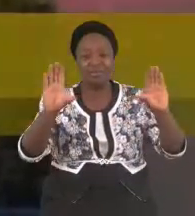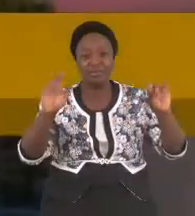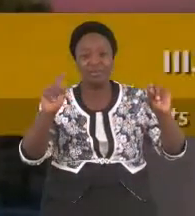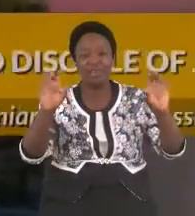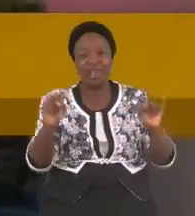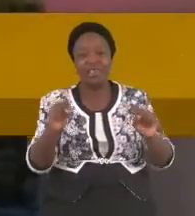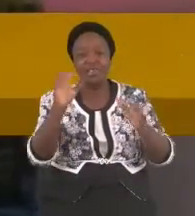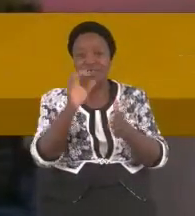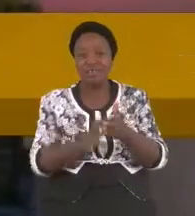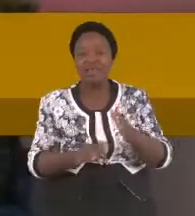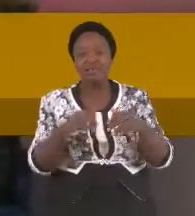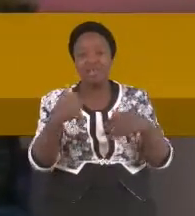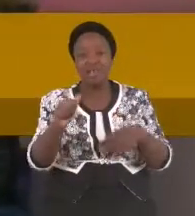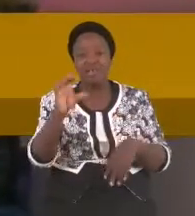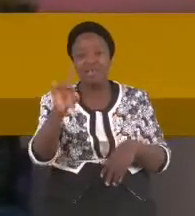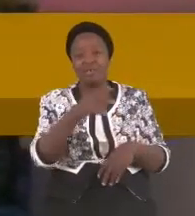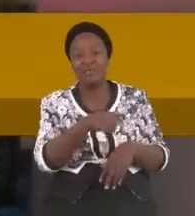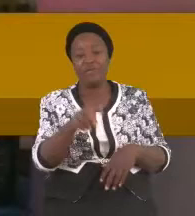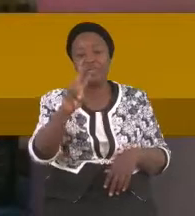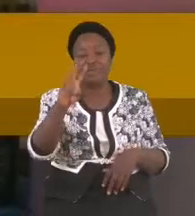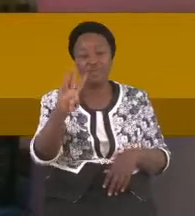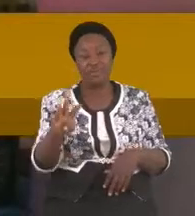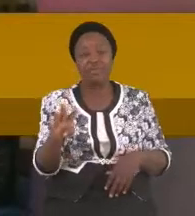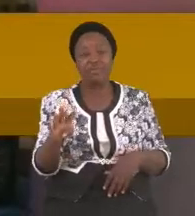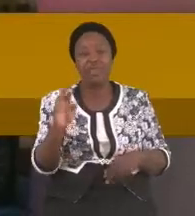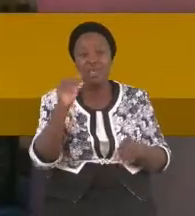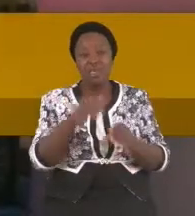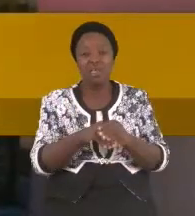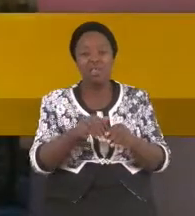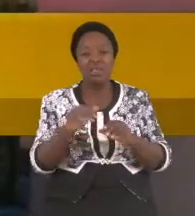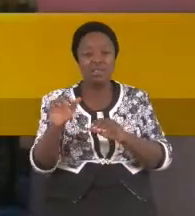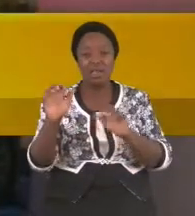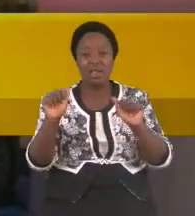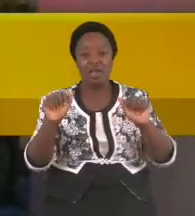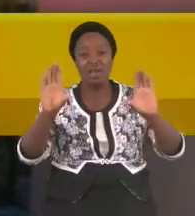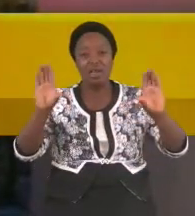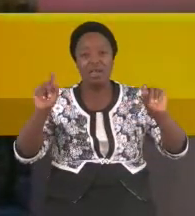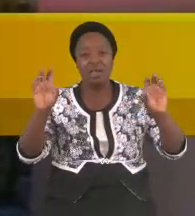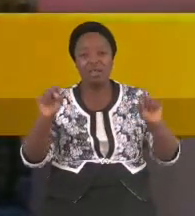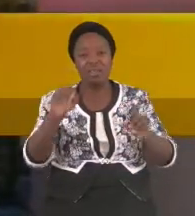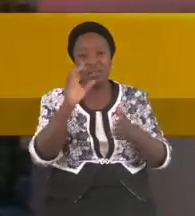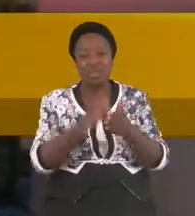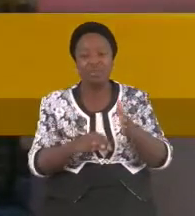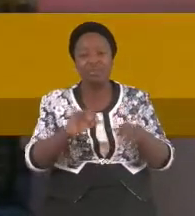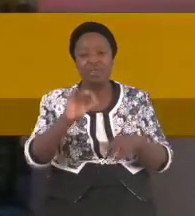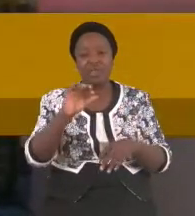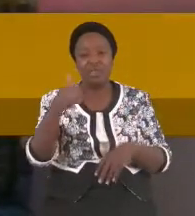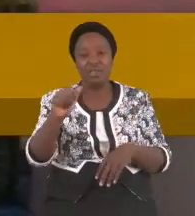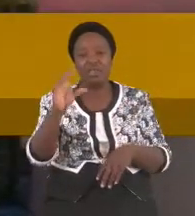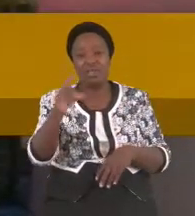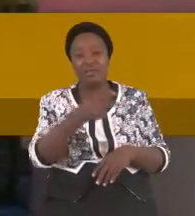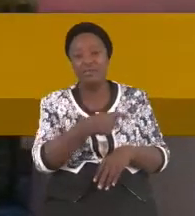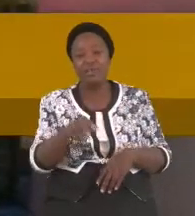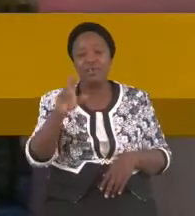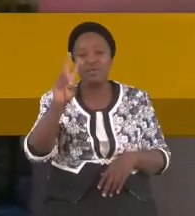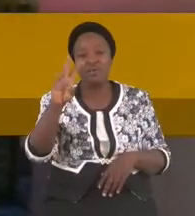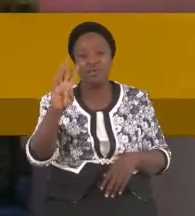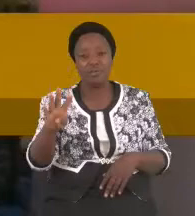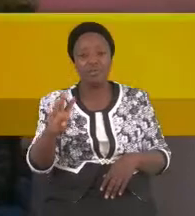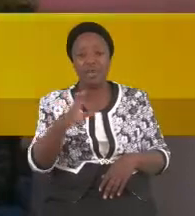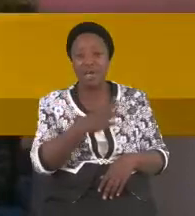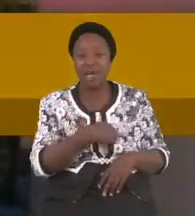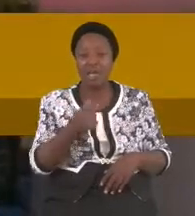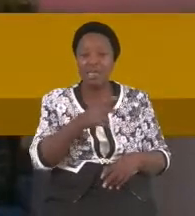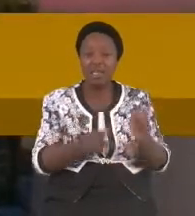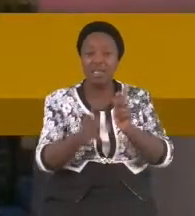verse 24. In Acts chapter 18, verse 24, and a certain